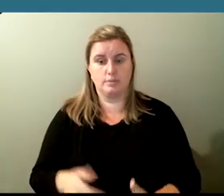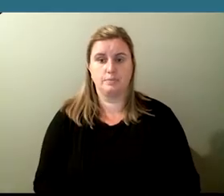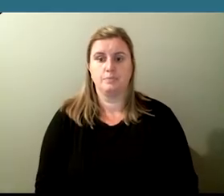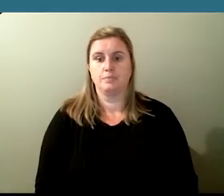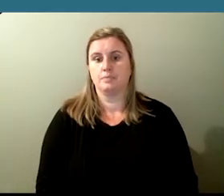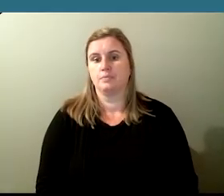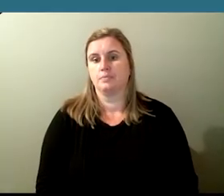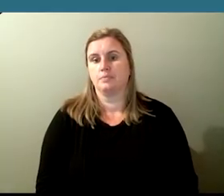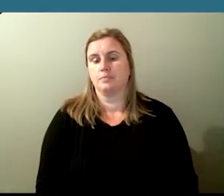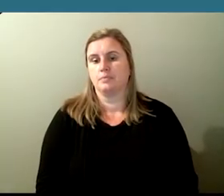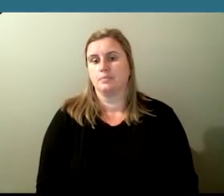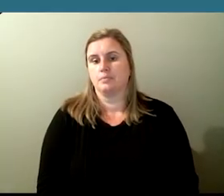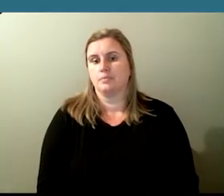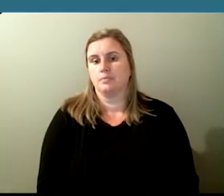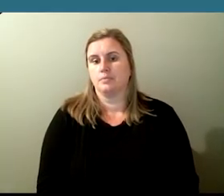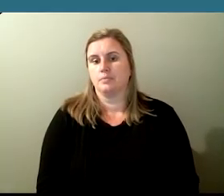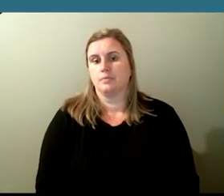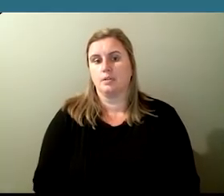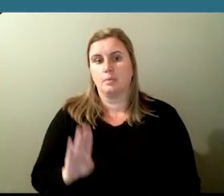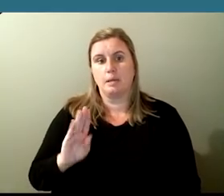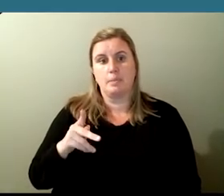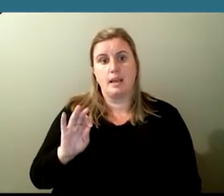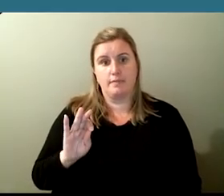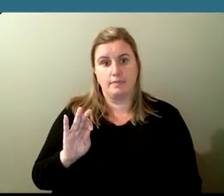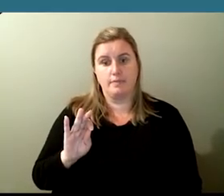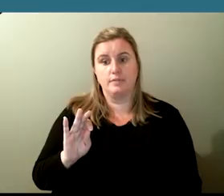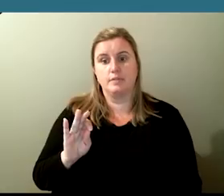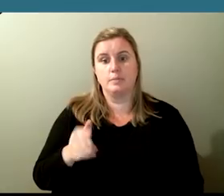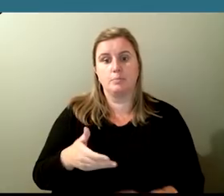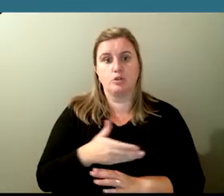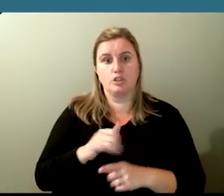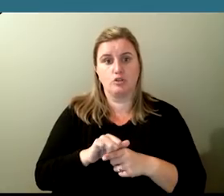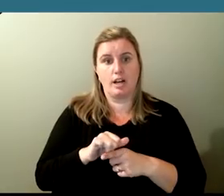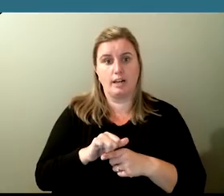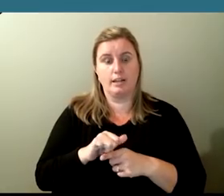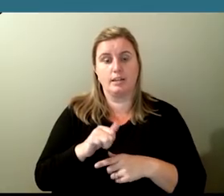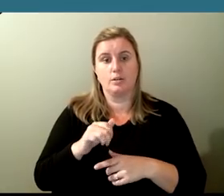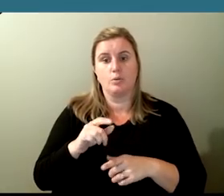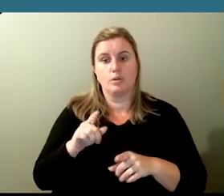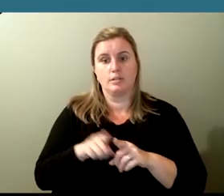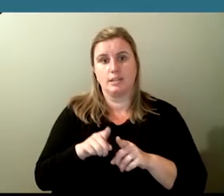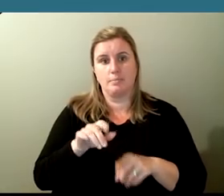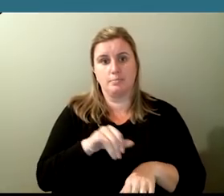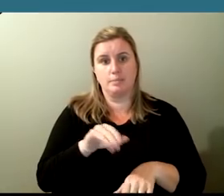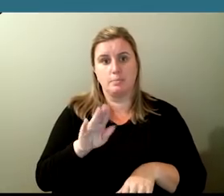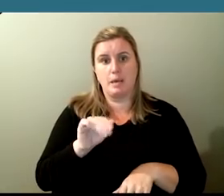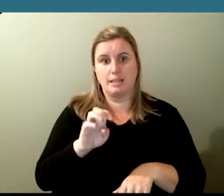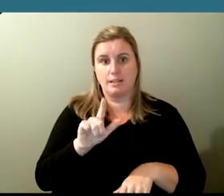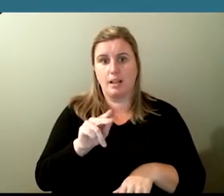BPF, basically, pre-training procedures were as in baseline.